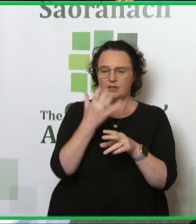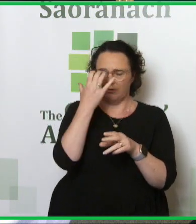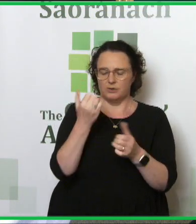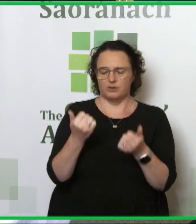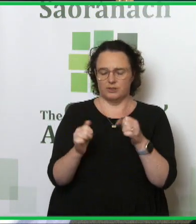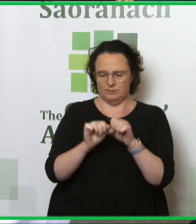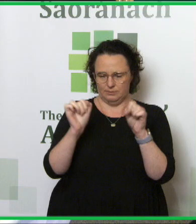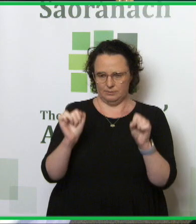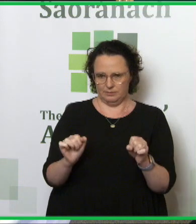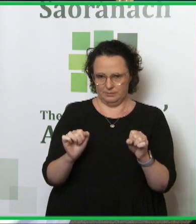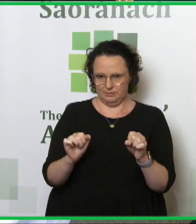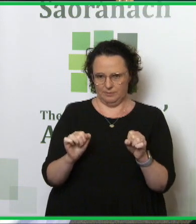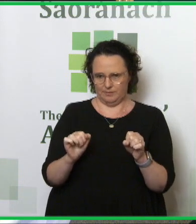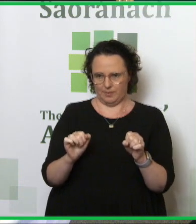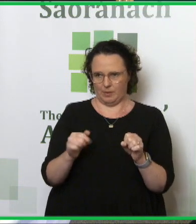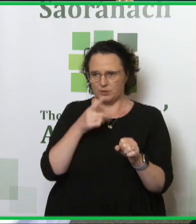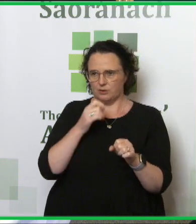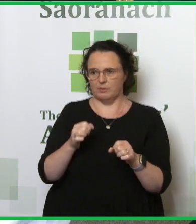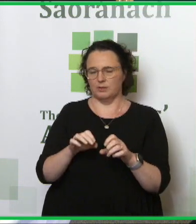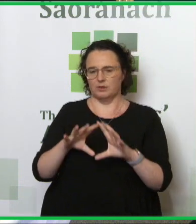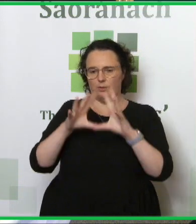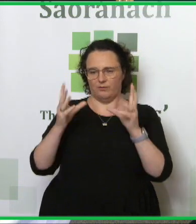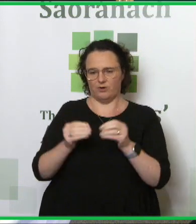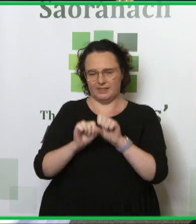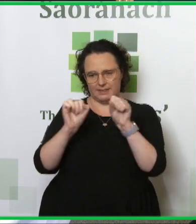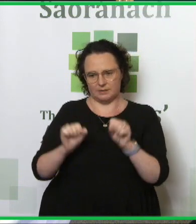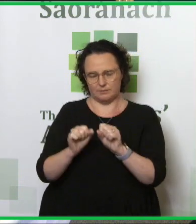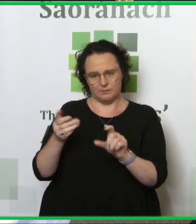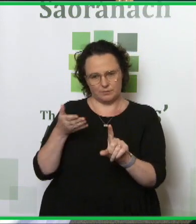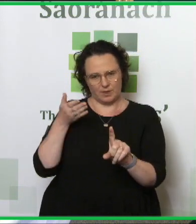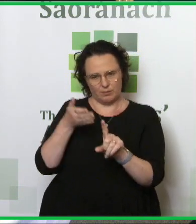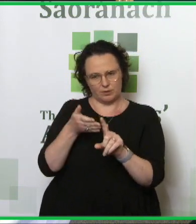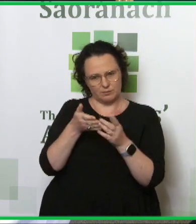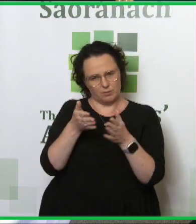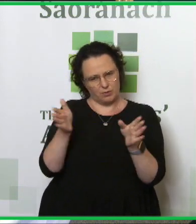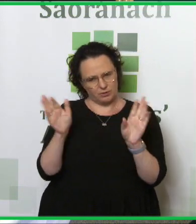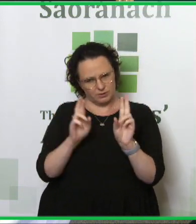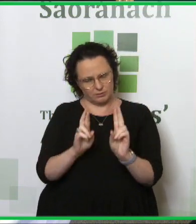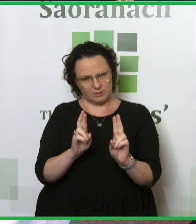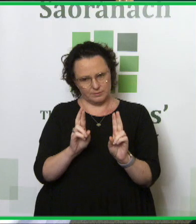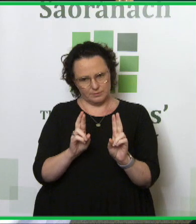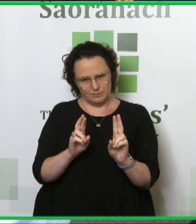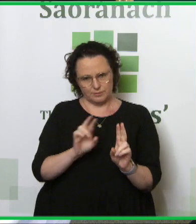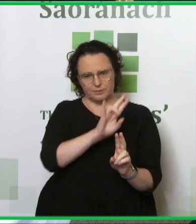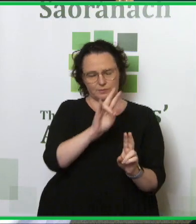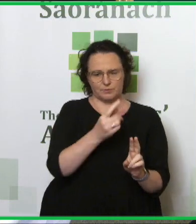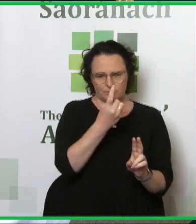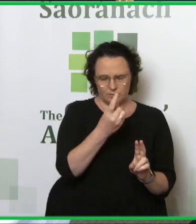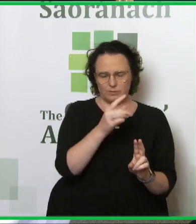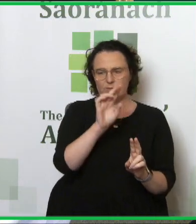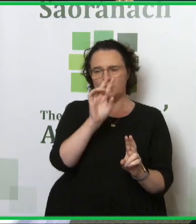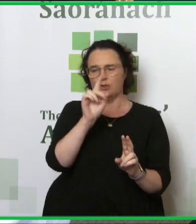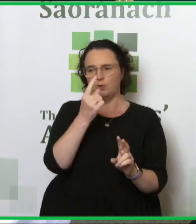prioritising a systemic approach is broader, isn't it? Yes, so questions 1.1 and